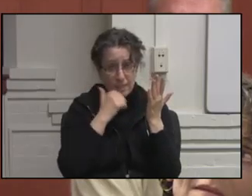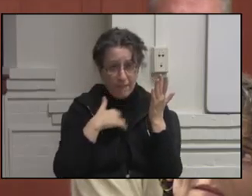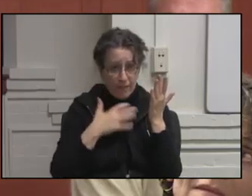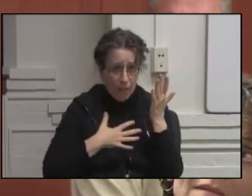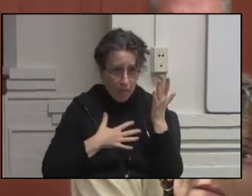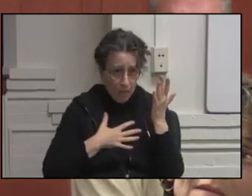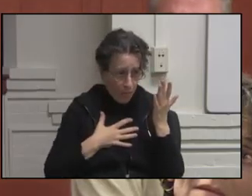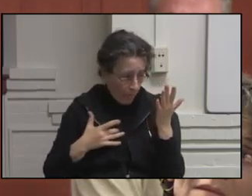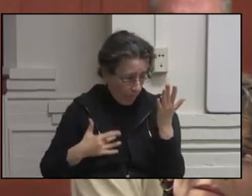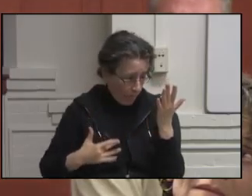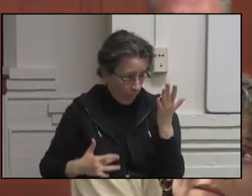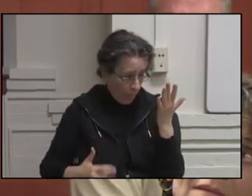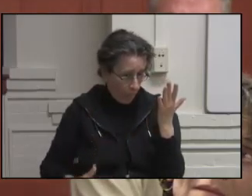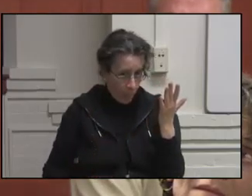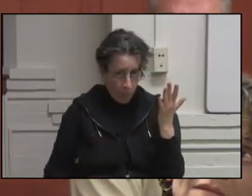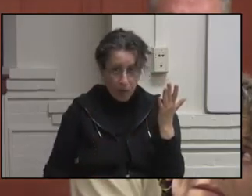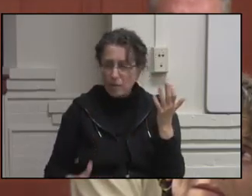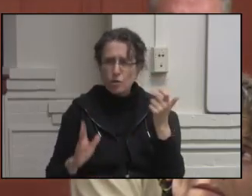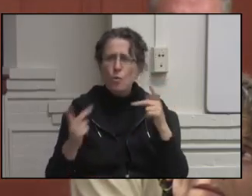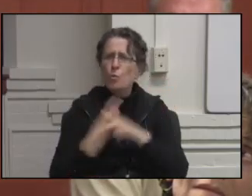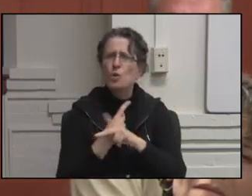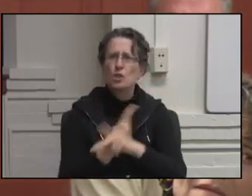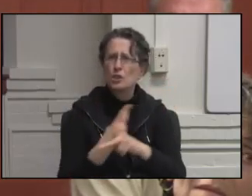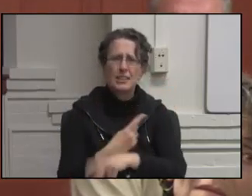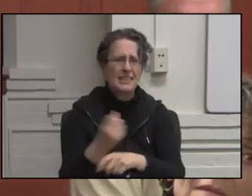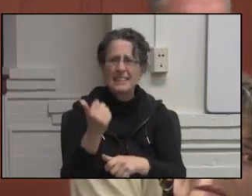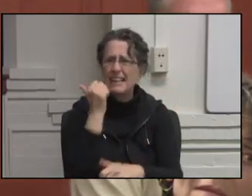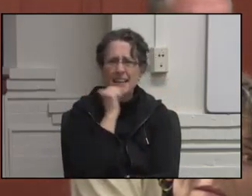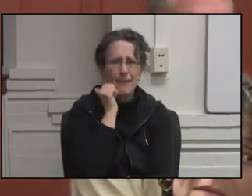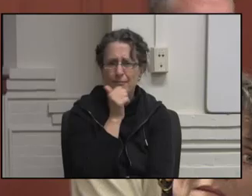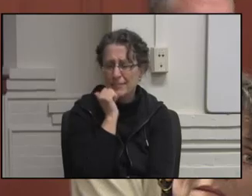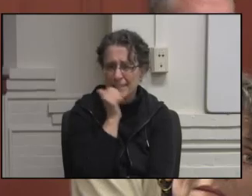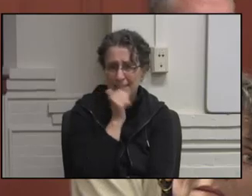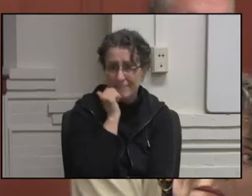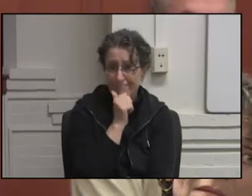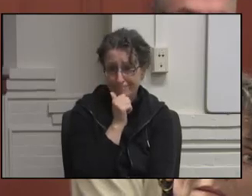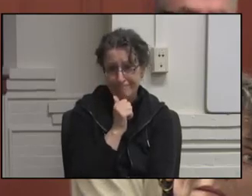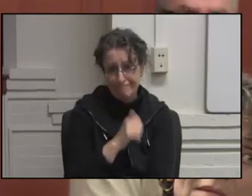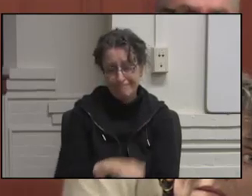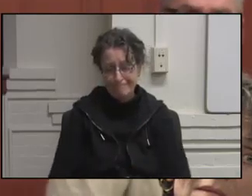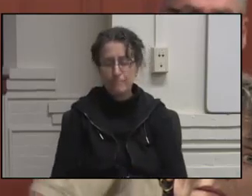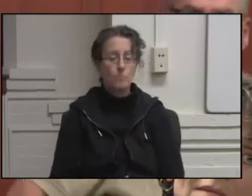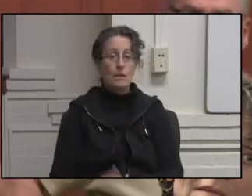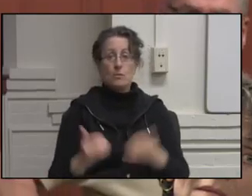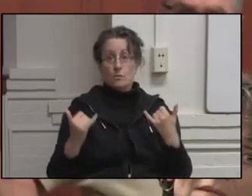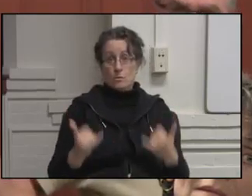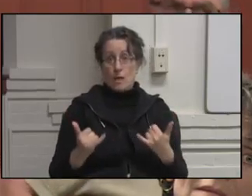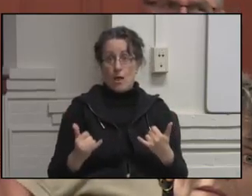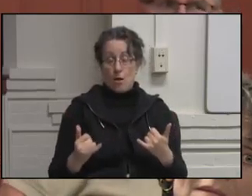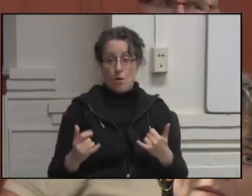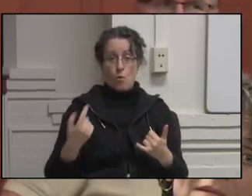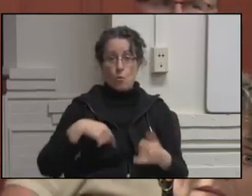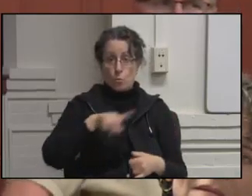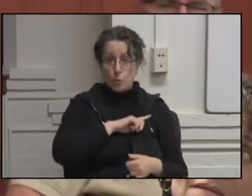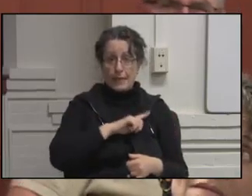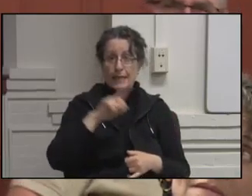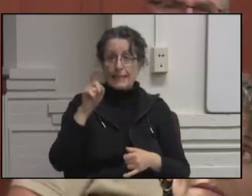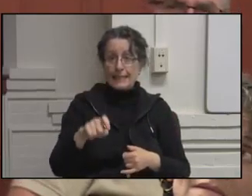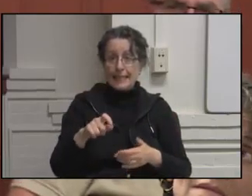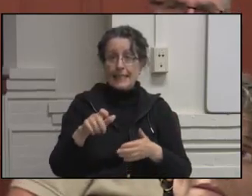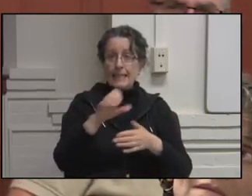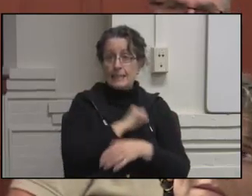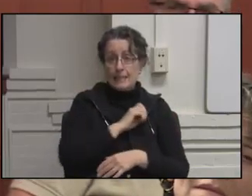What we need now, what is needed now from the select board, is leadership.